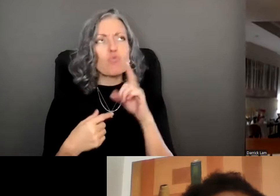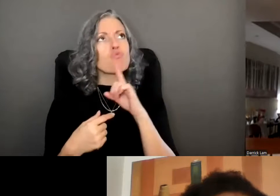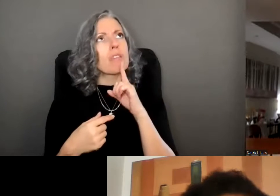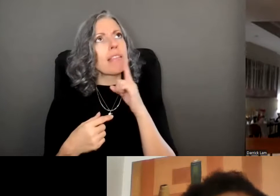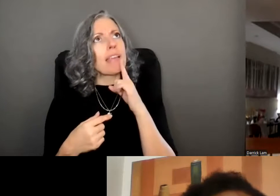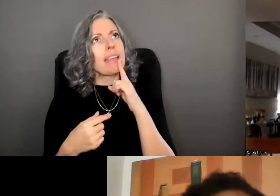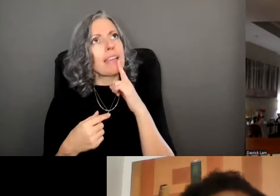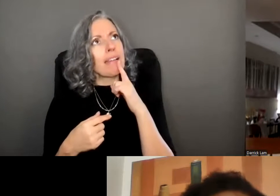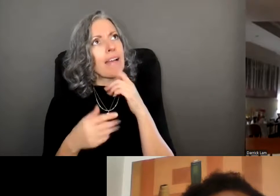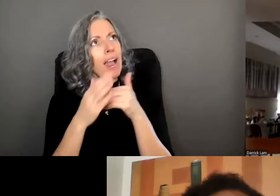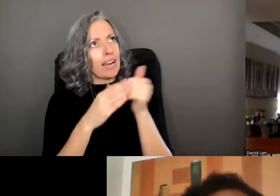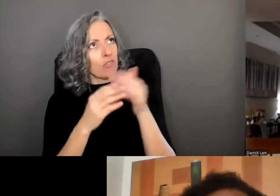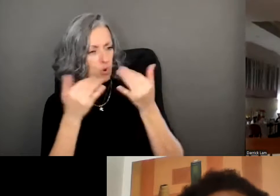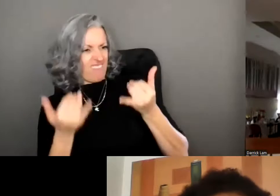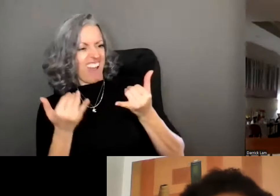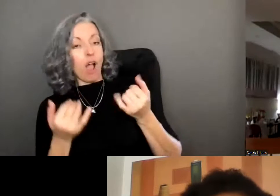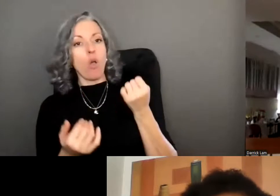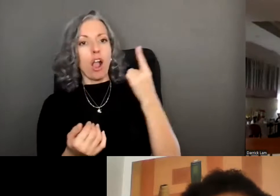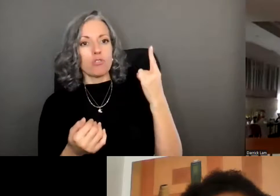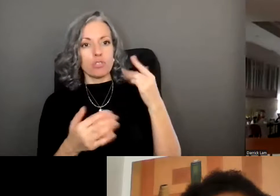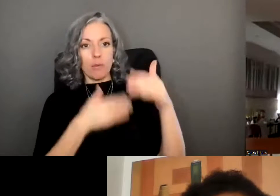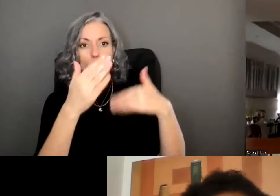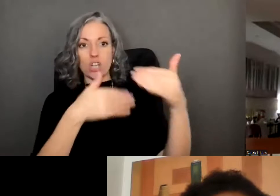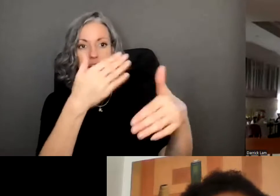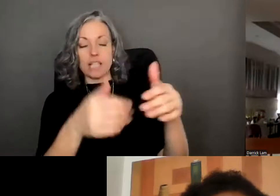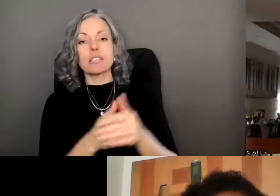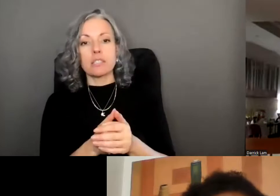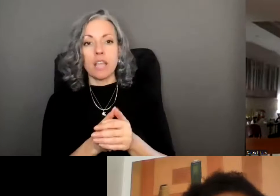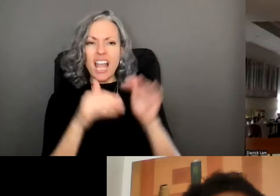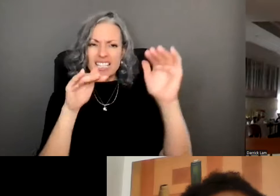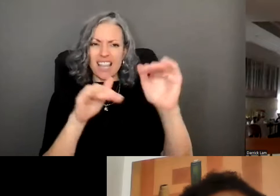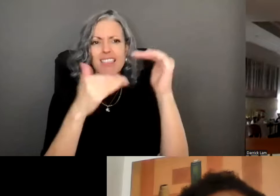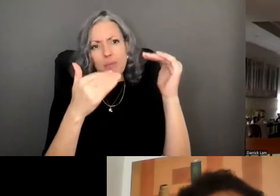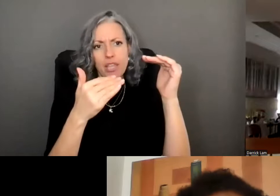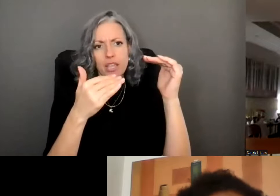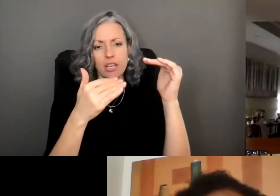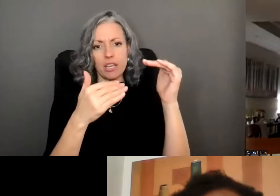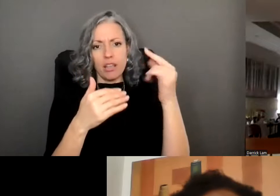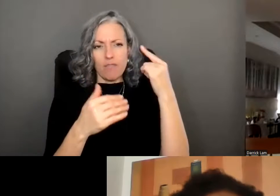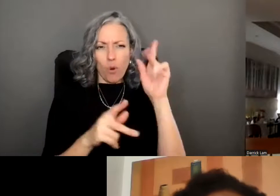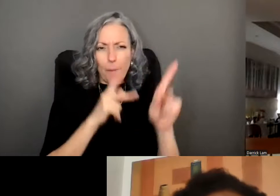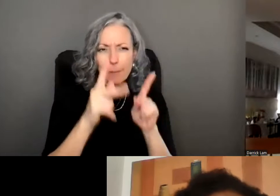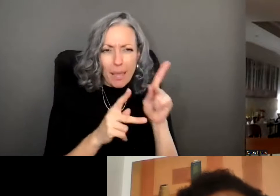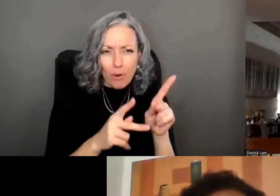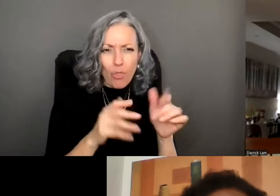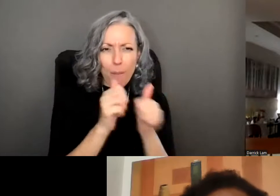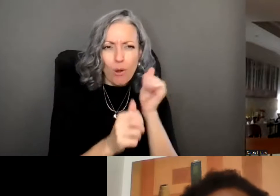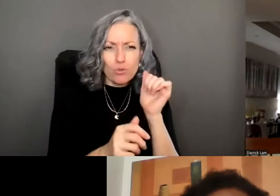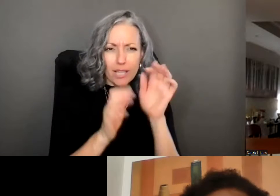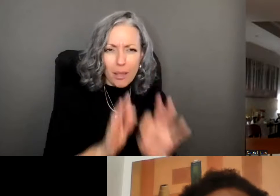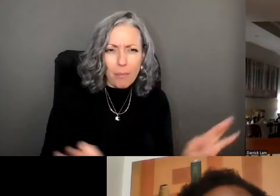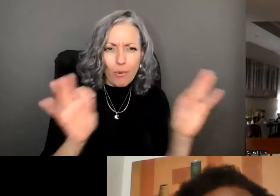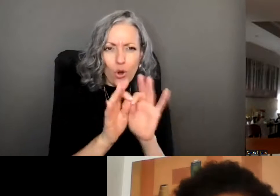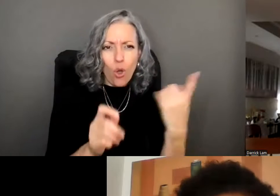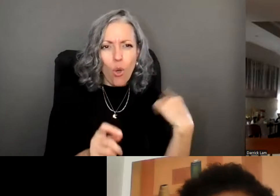getting comfortable understanding this whole process, and to limit the term for the people that's the most important. We're like